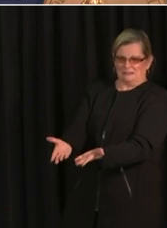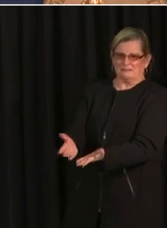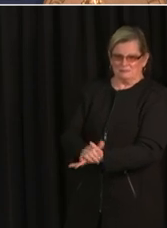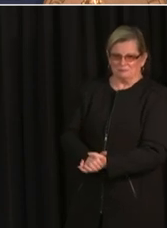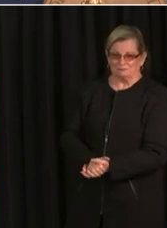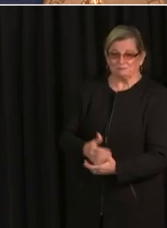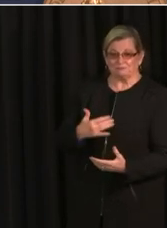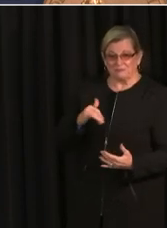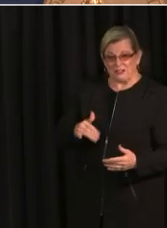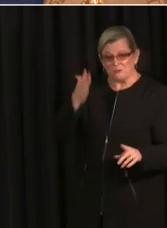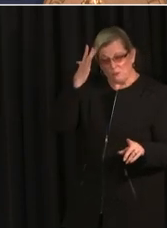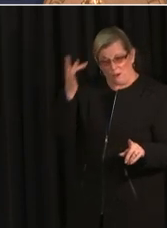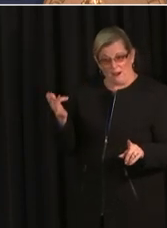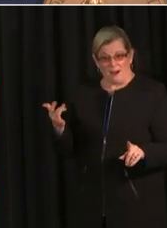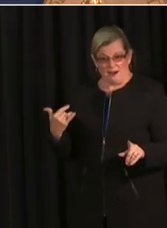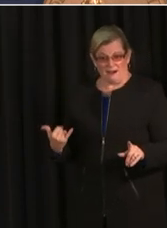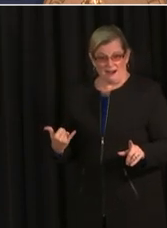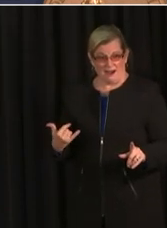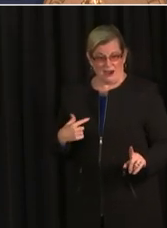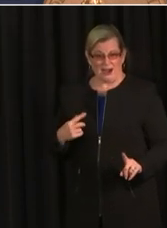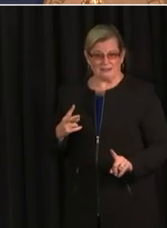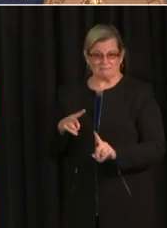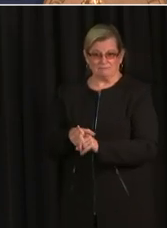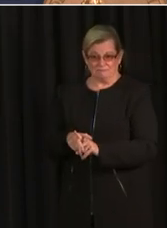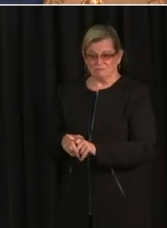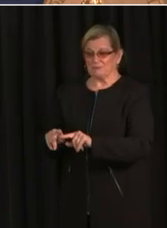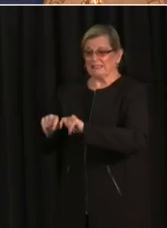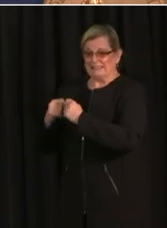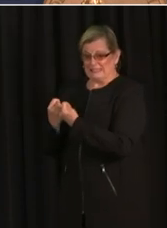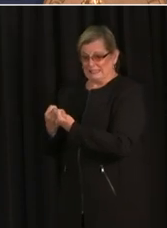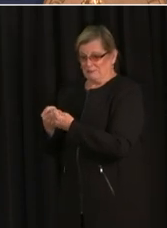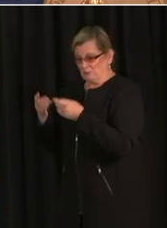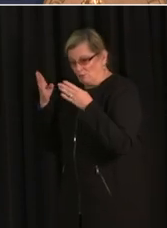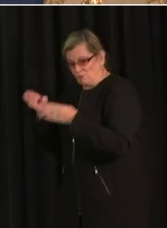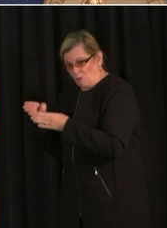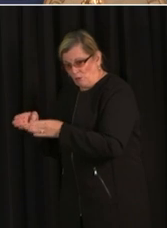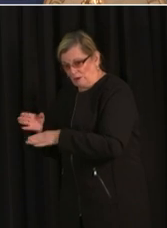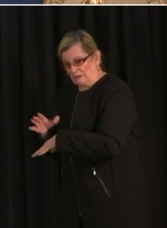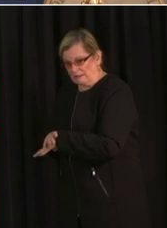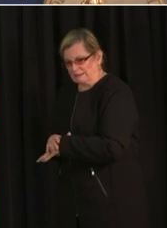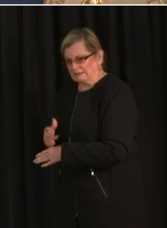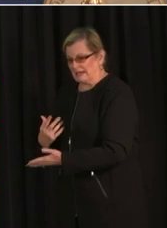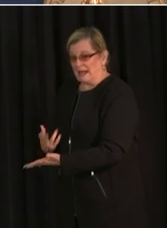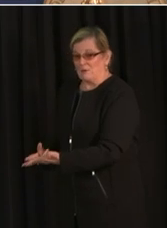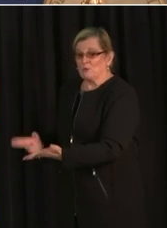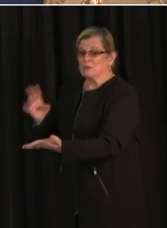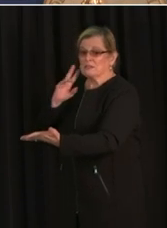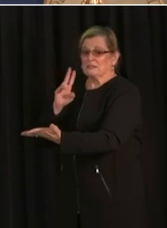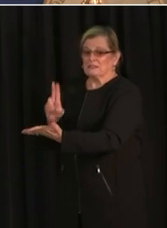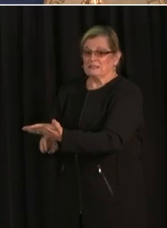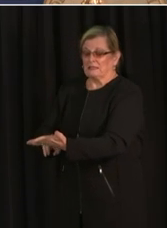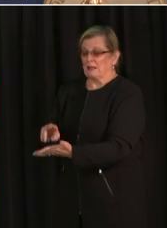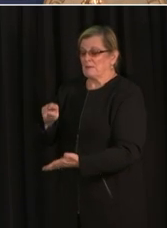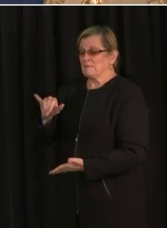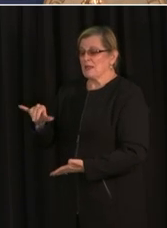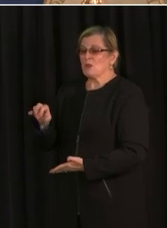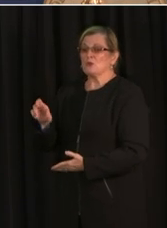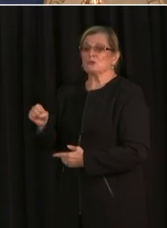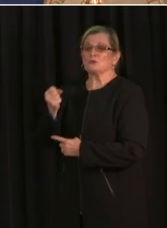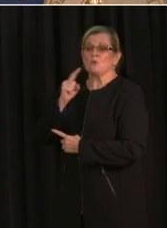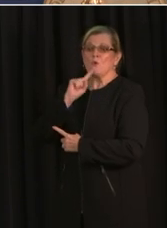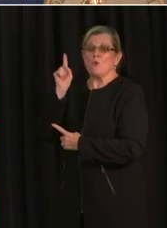That's why I signed a mayor's order on Thursday that requires people to wear a mask when they leave their home. It has